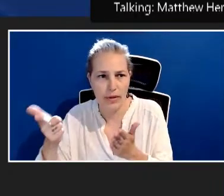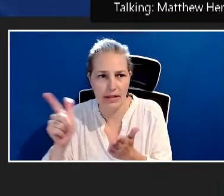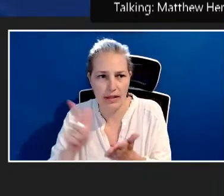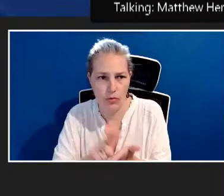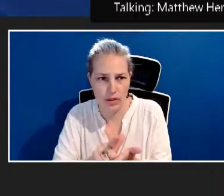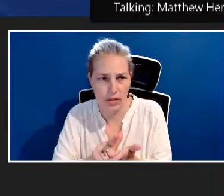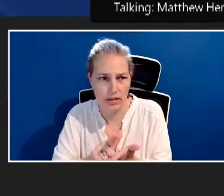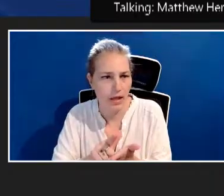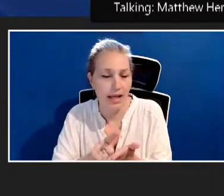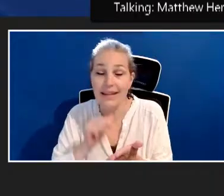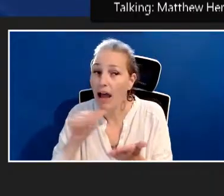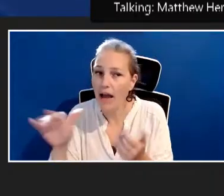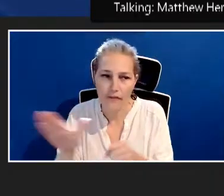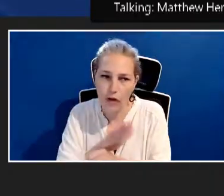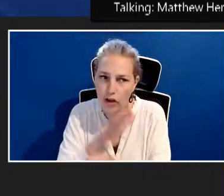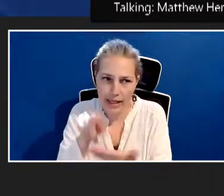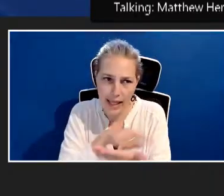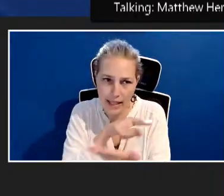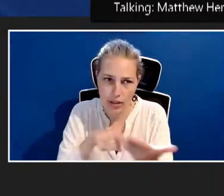the property taxes.